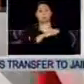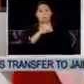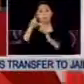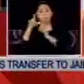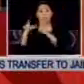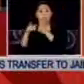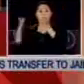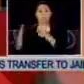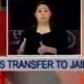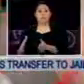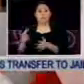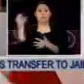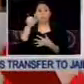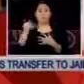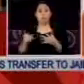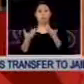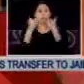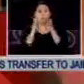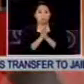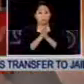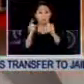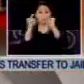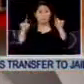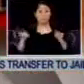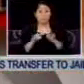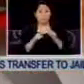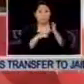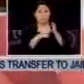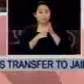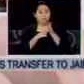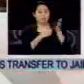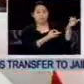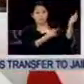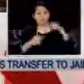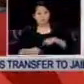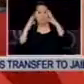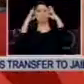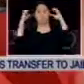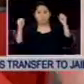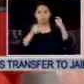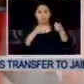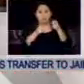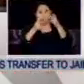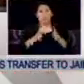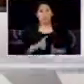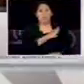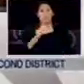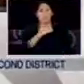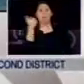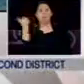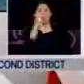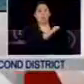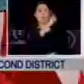a request for issuance of subpoena seeking to require the President, Manager, and or other authorized officers